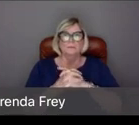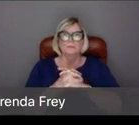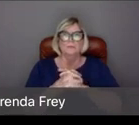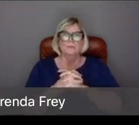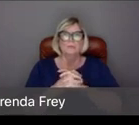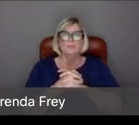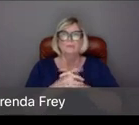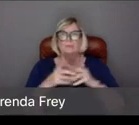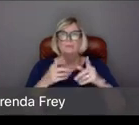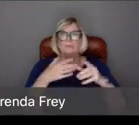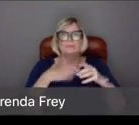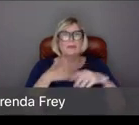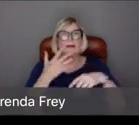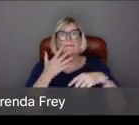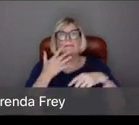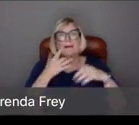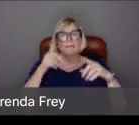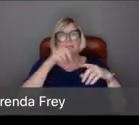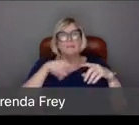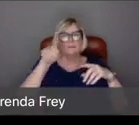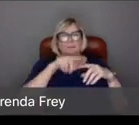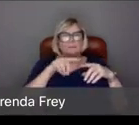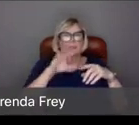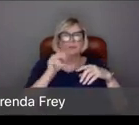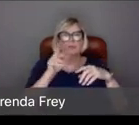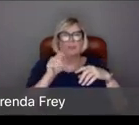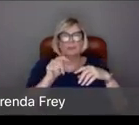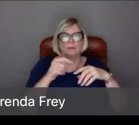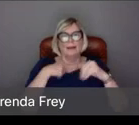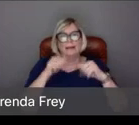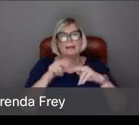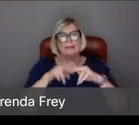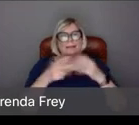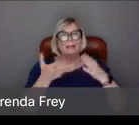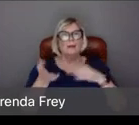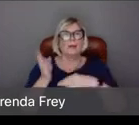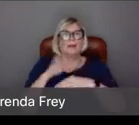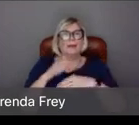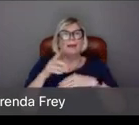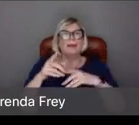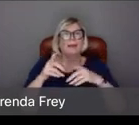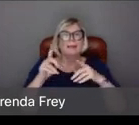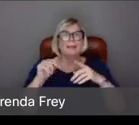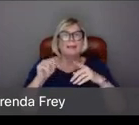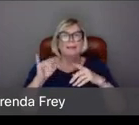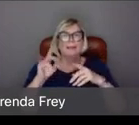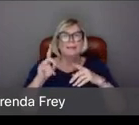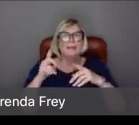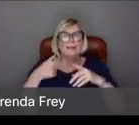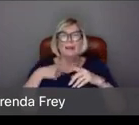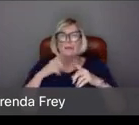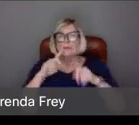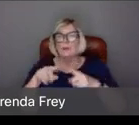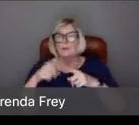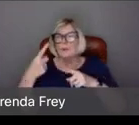We're at my favorite chart. I could sit here all day. I will try not to. I should bring my glasses. Sorry about that. I was just responding to one of the